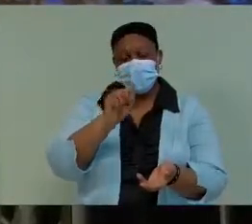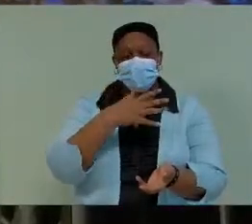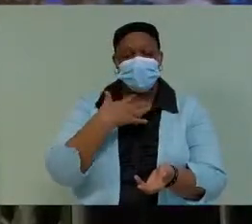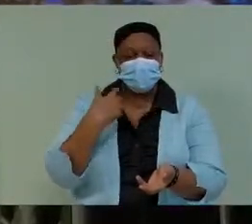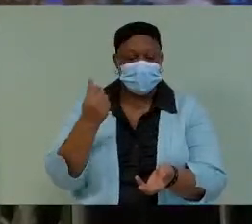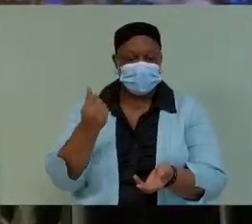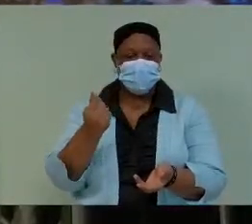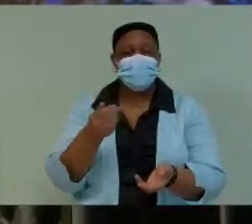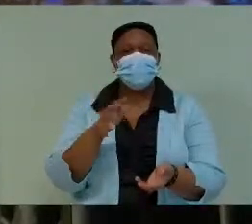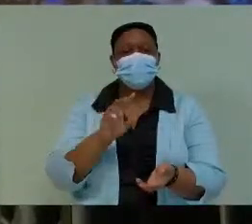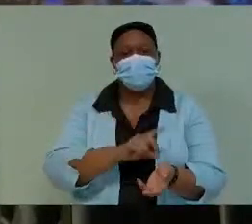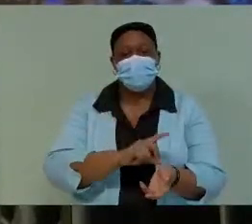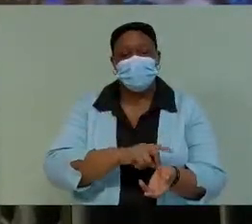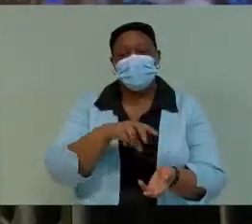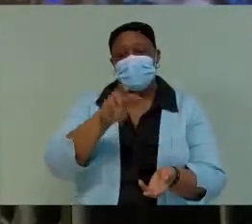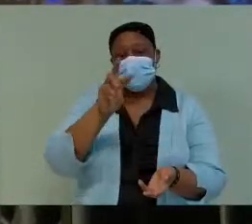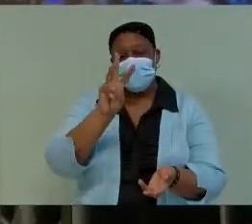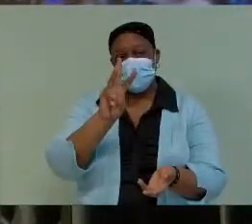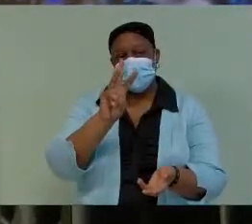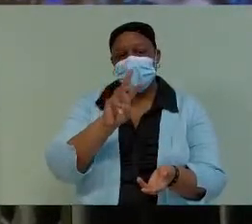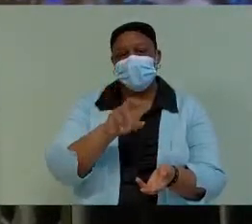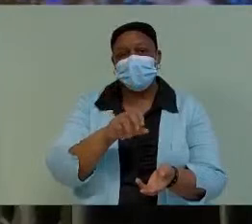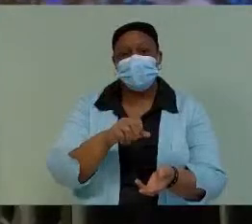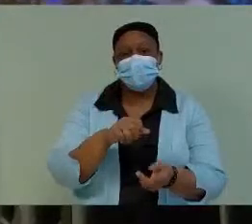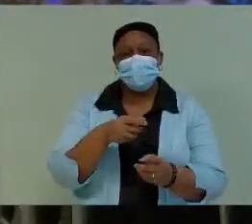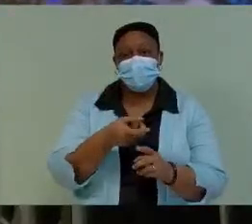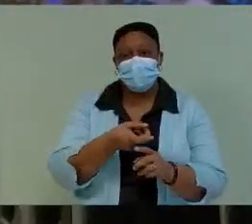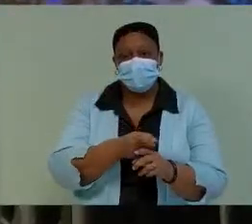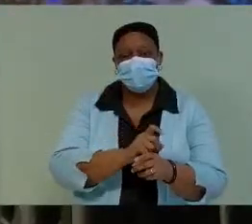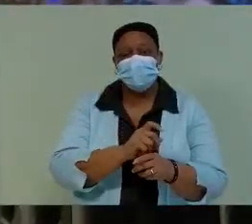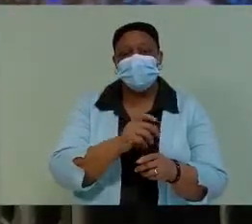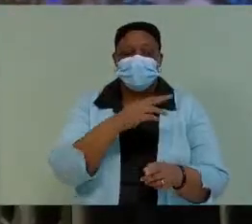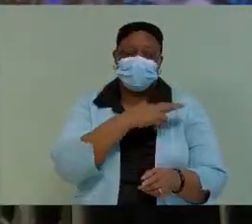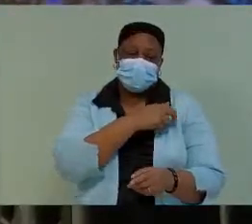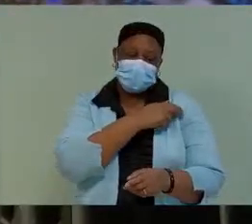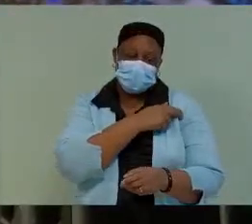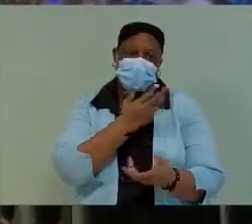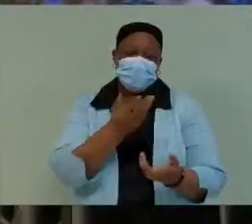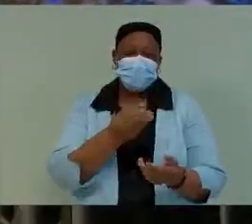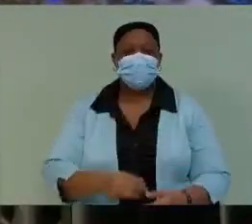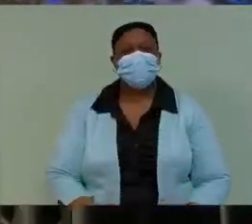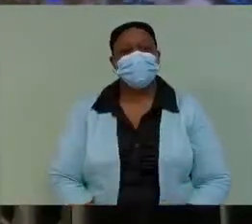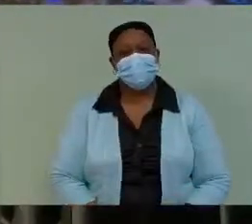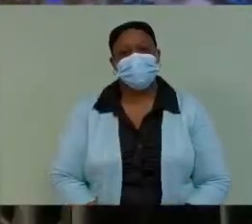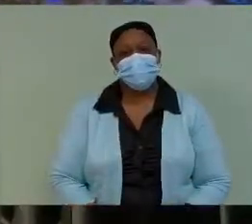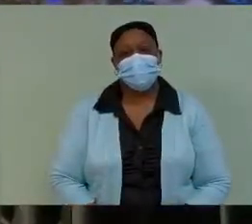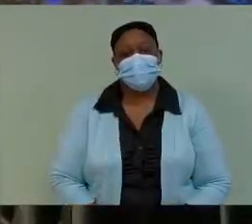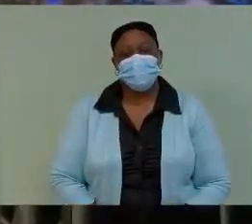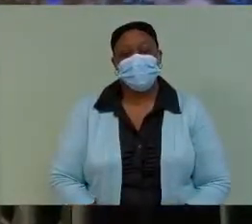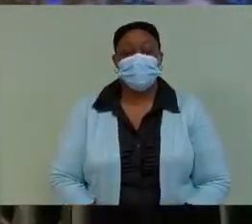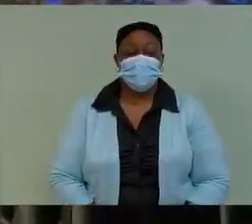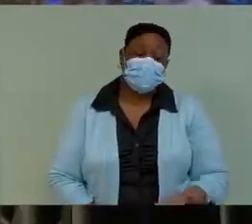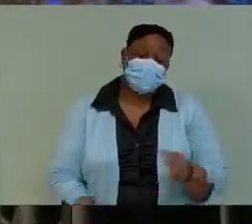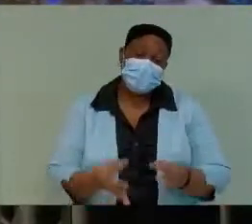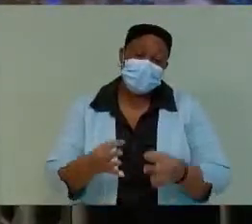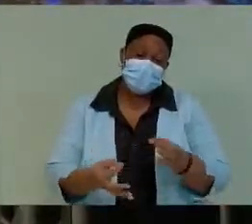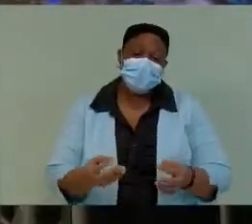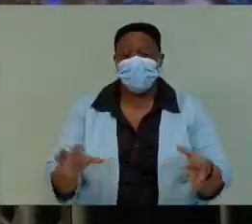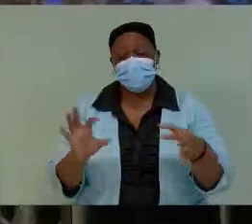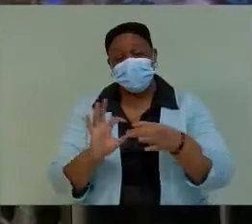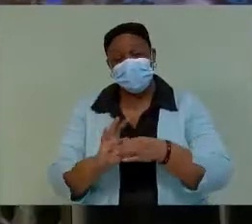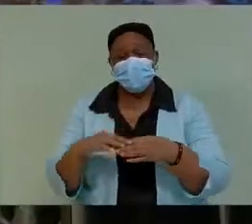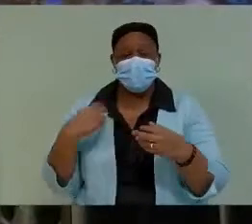Medical Chief of Staff at the Joseph N. France General Hospital. Whether you're joining us by